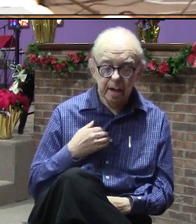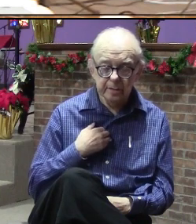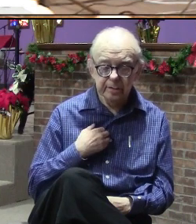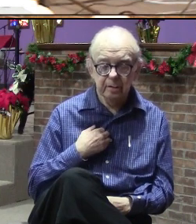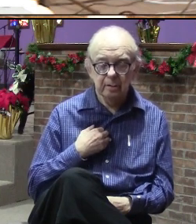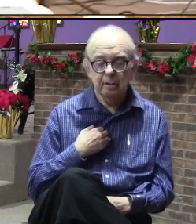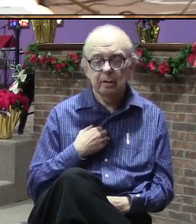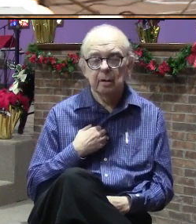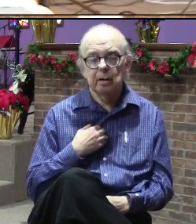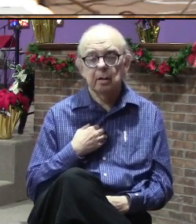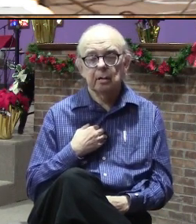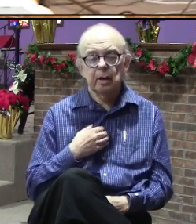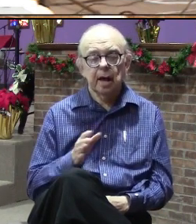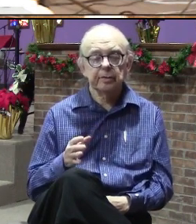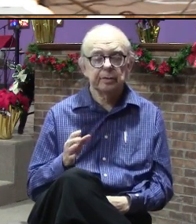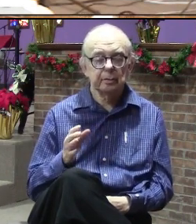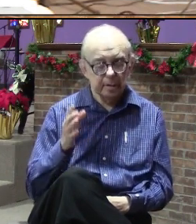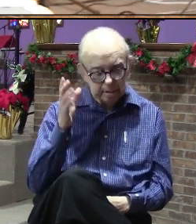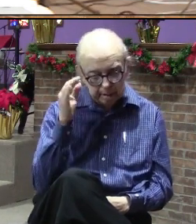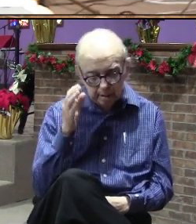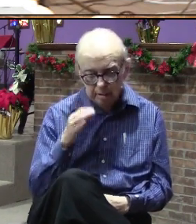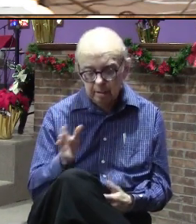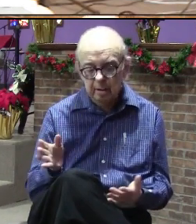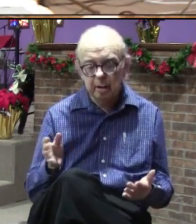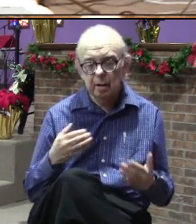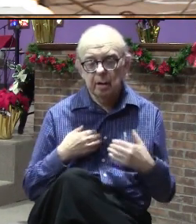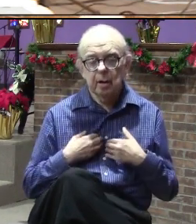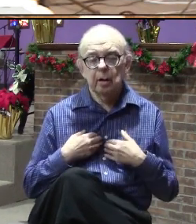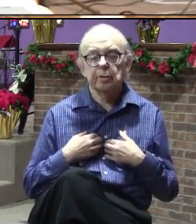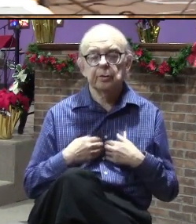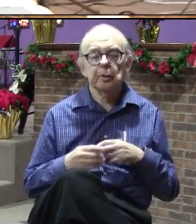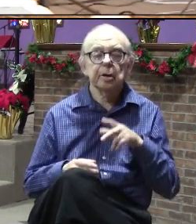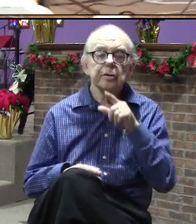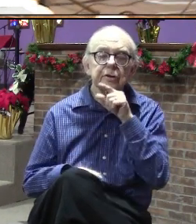got some cattle and stuff, but they also bought chickens.